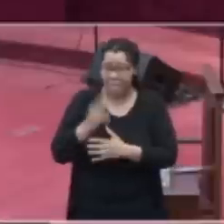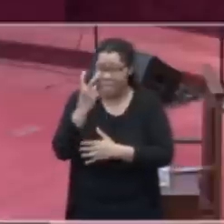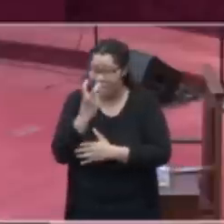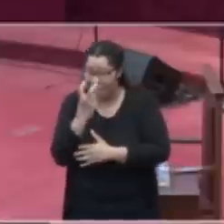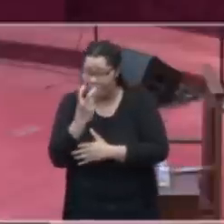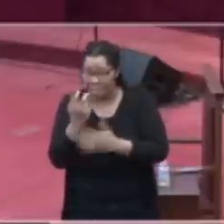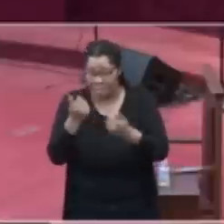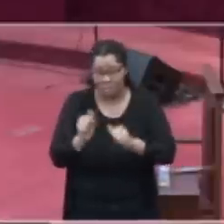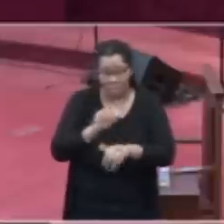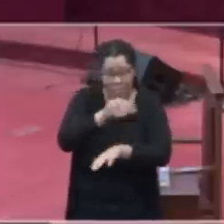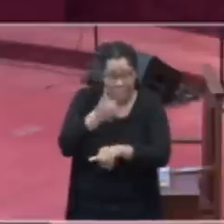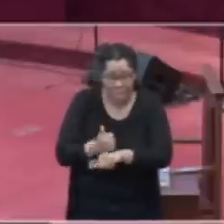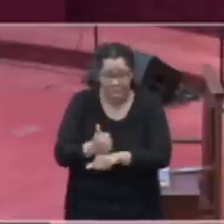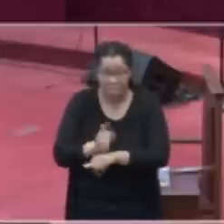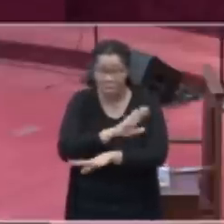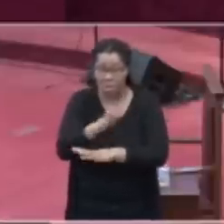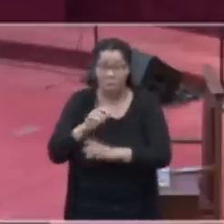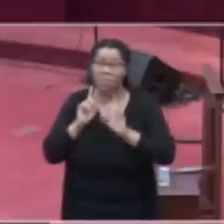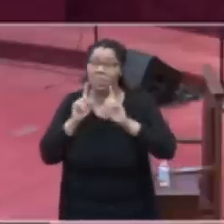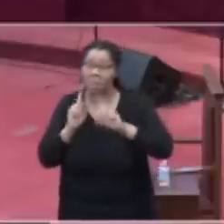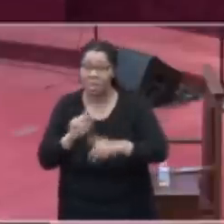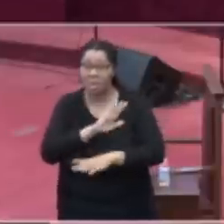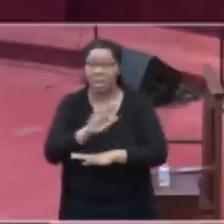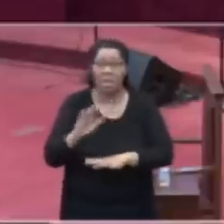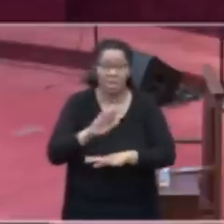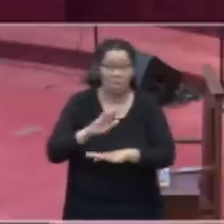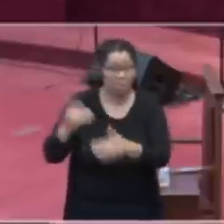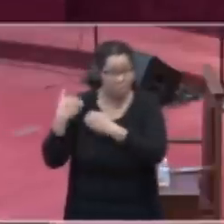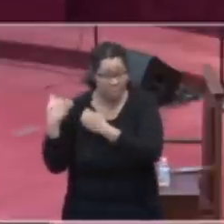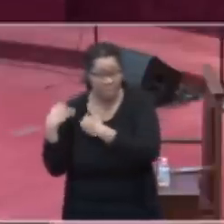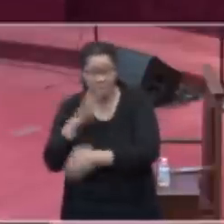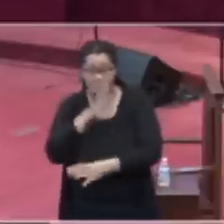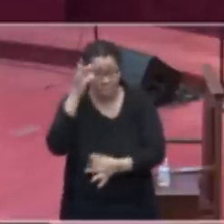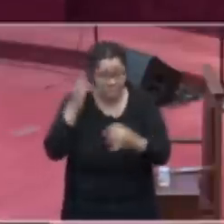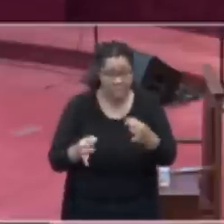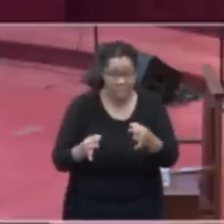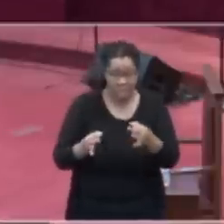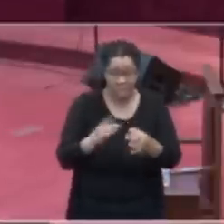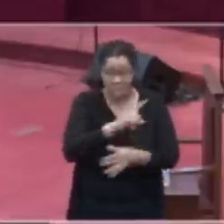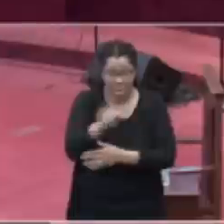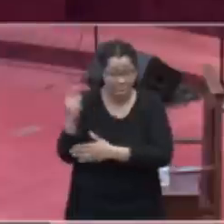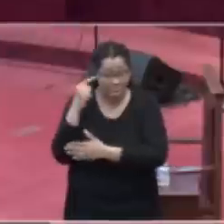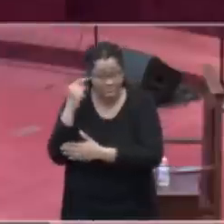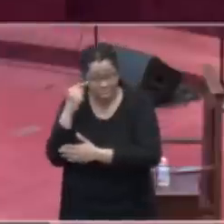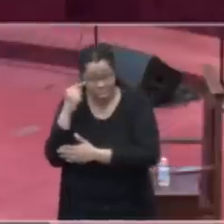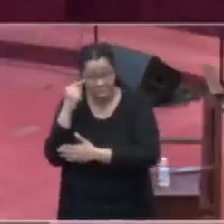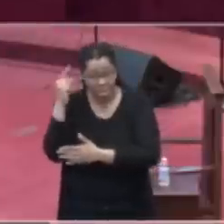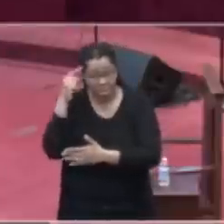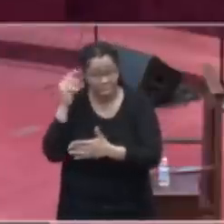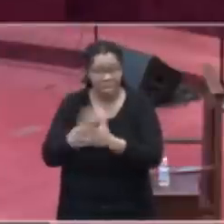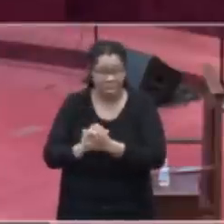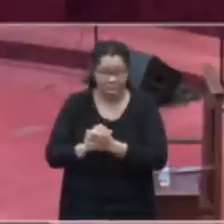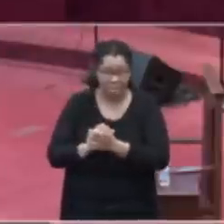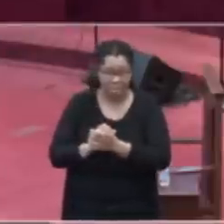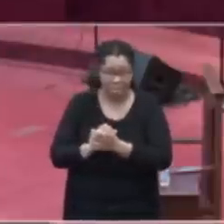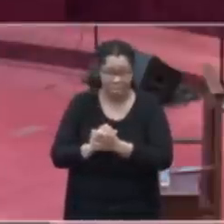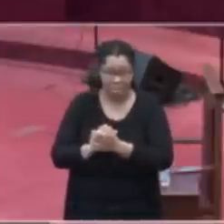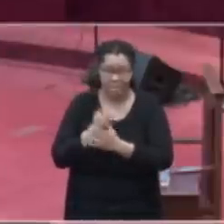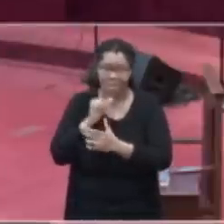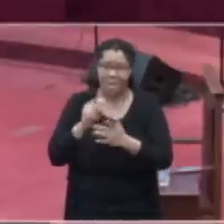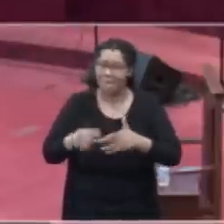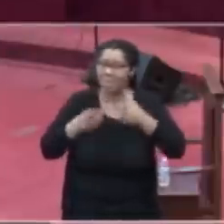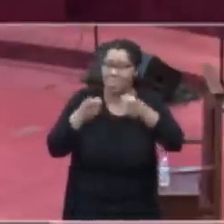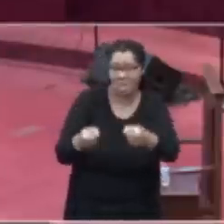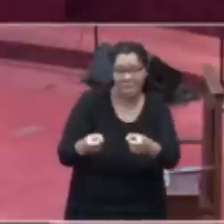they plant, your response, your reaction, your decisions, your considerations will not be gifted to you